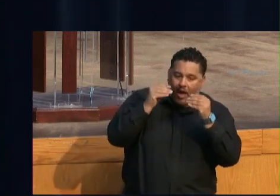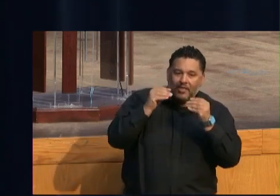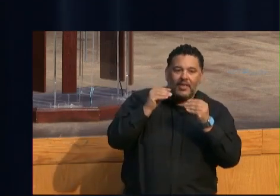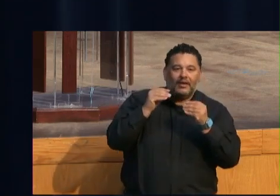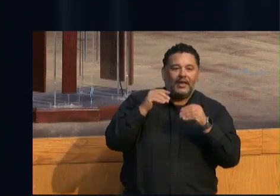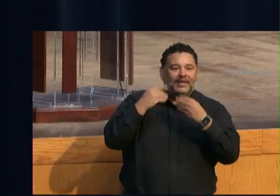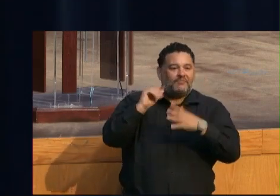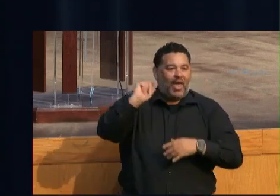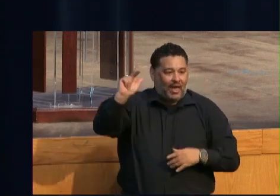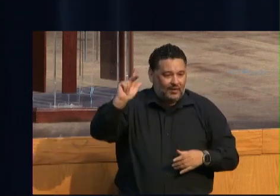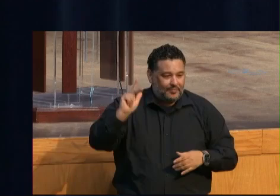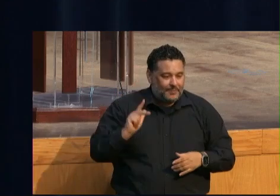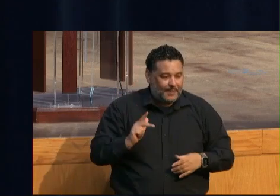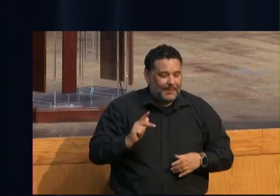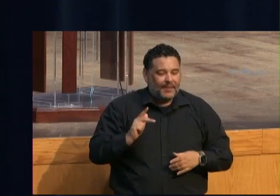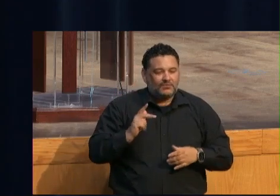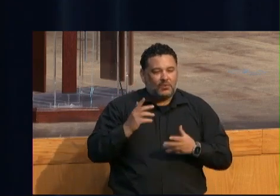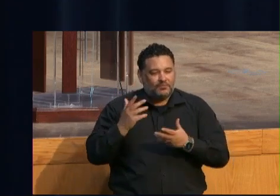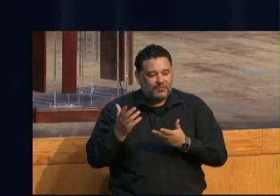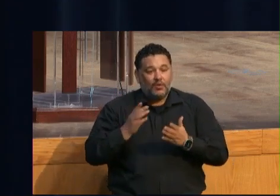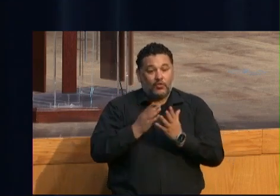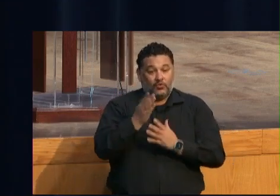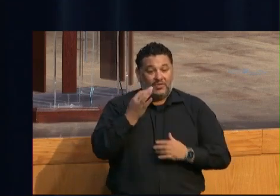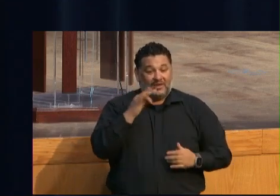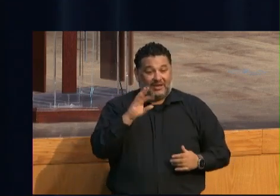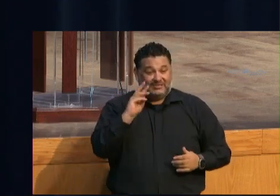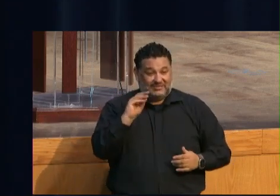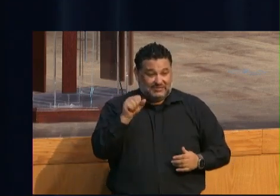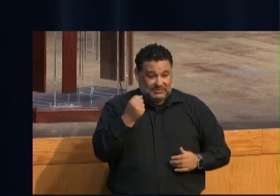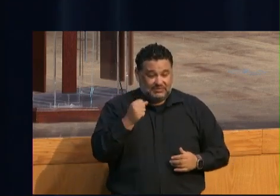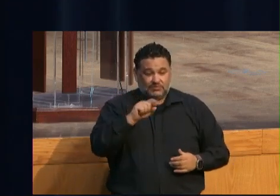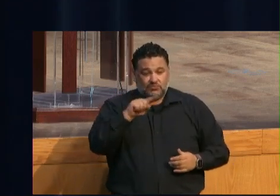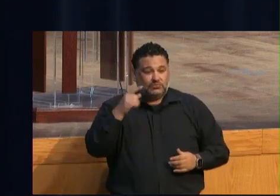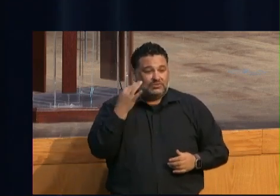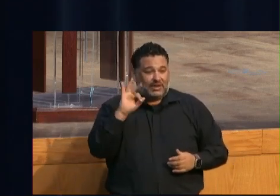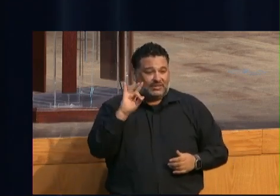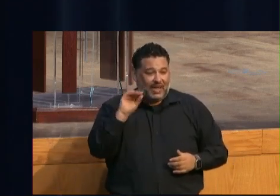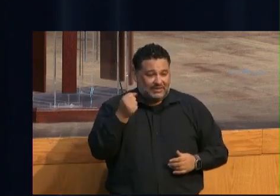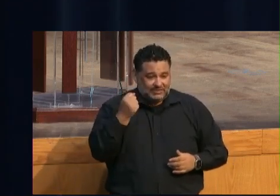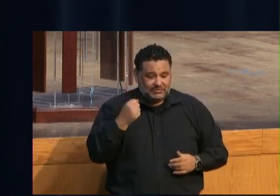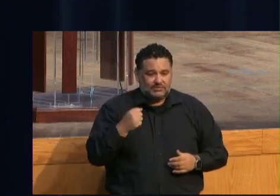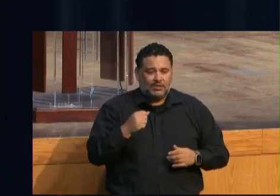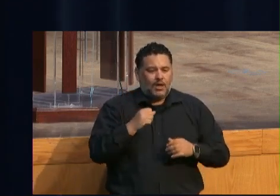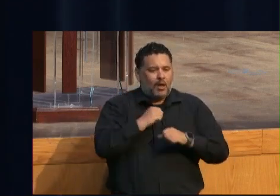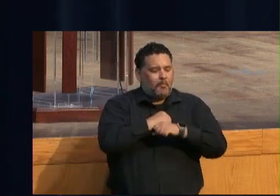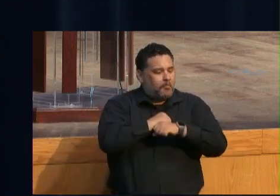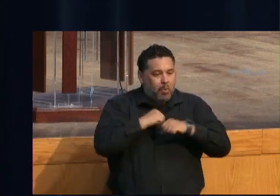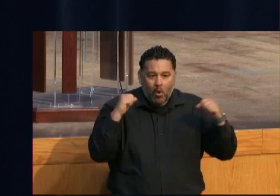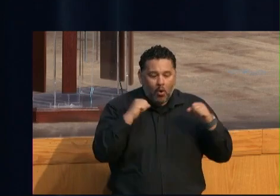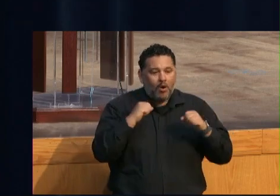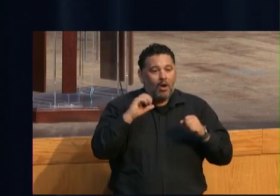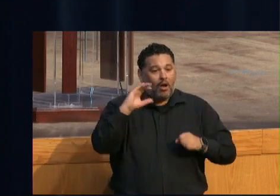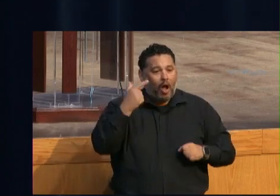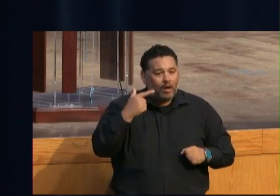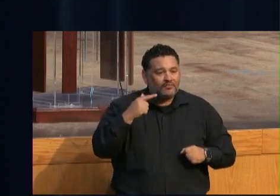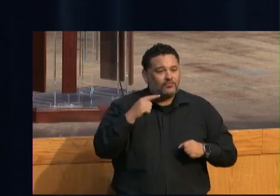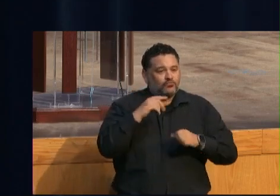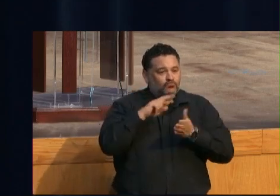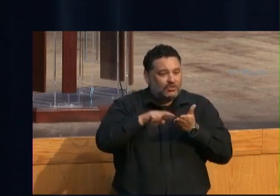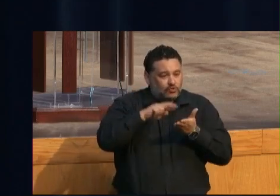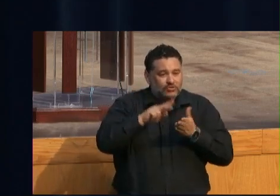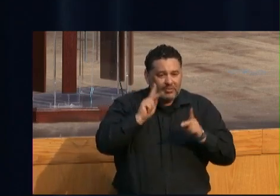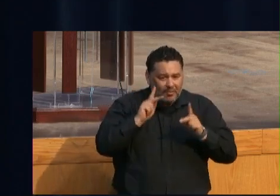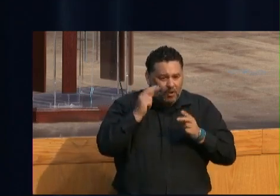So through this 1960s through 1980s, we had this just explosion of cognitive research when people realized, oh, there's